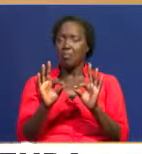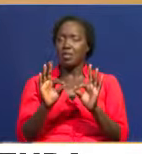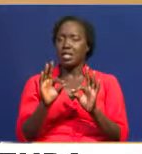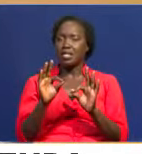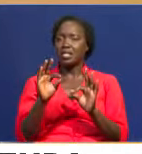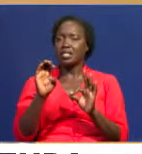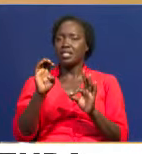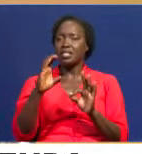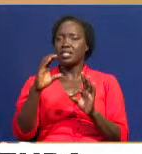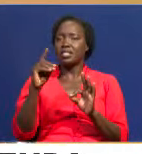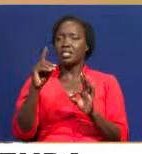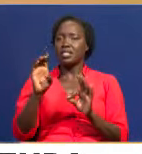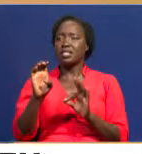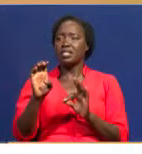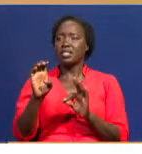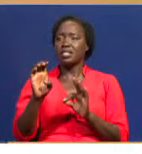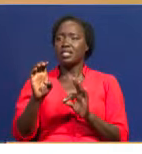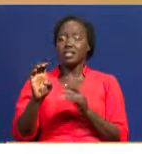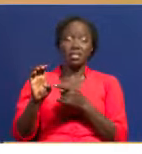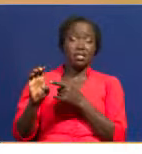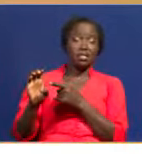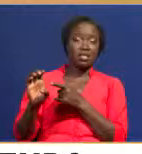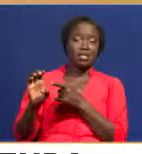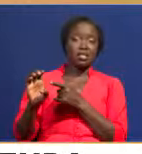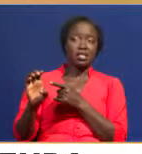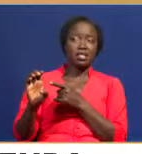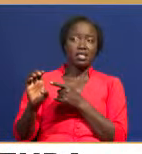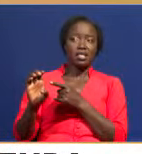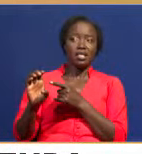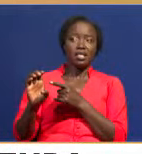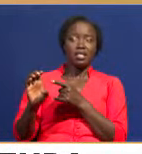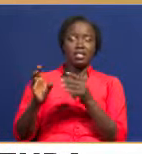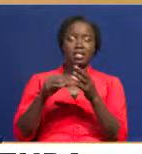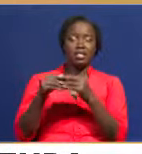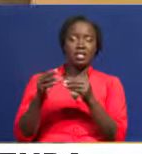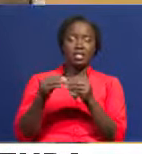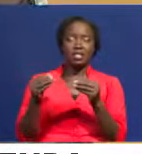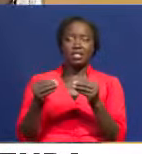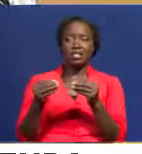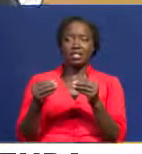ECD. This is a way of